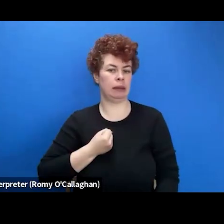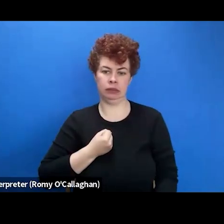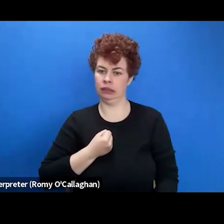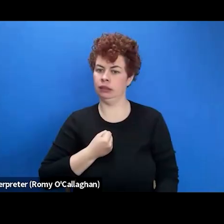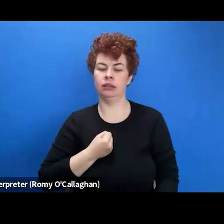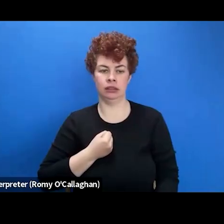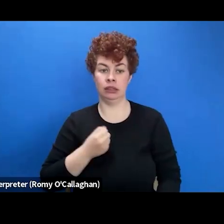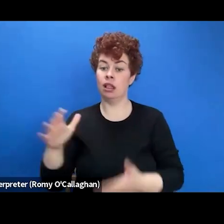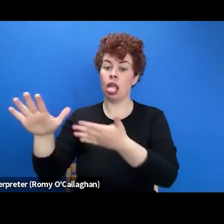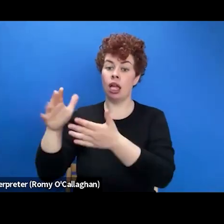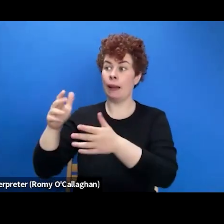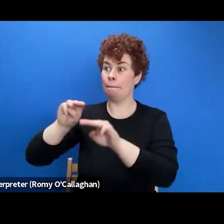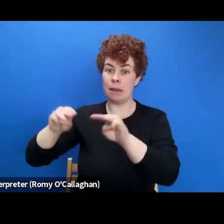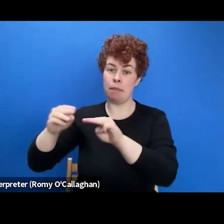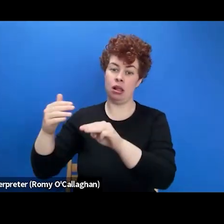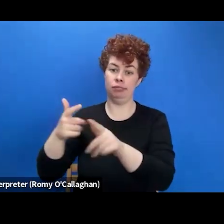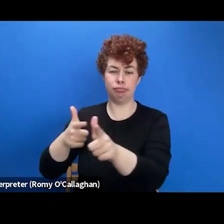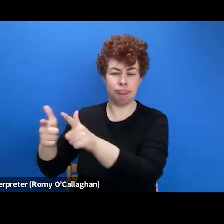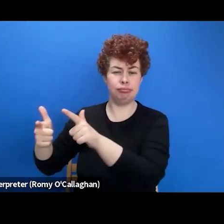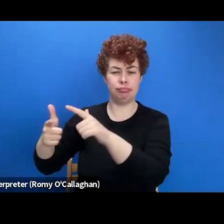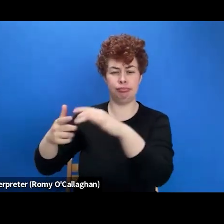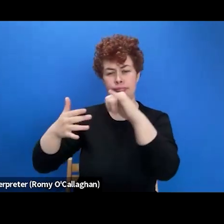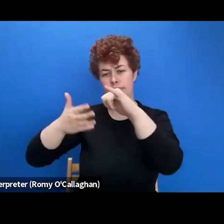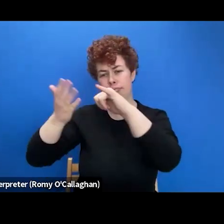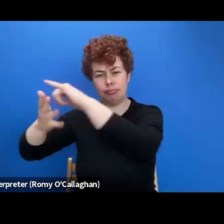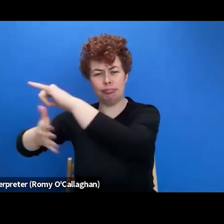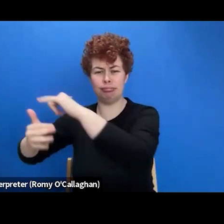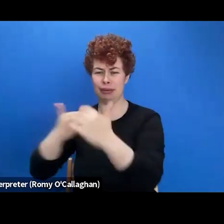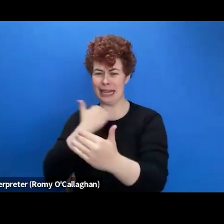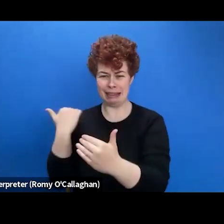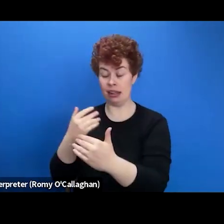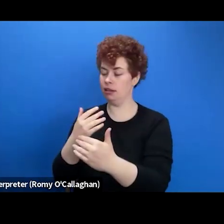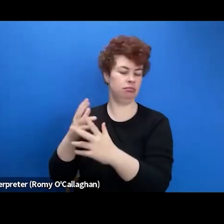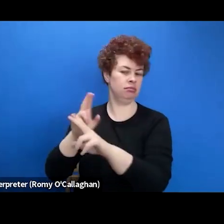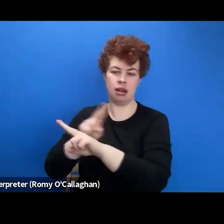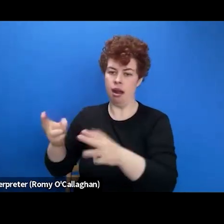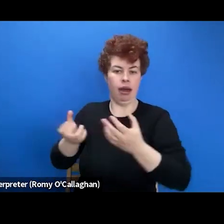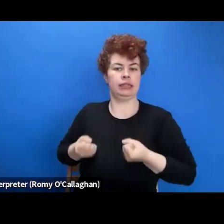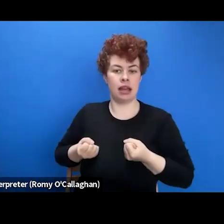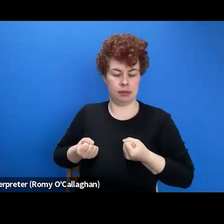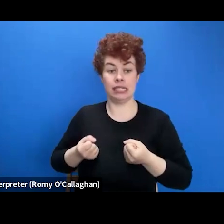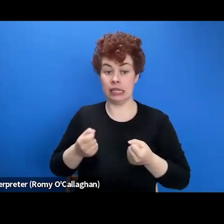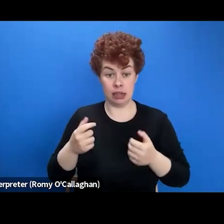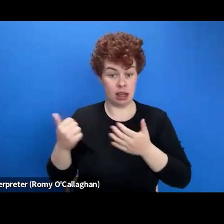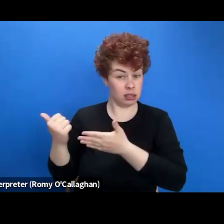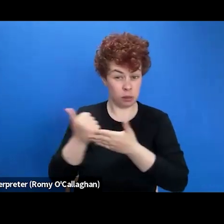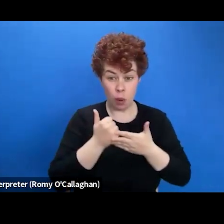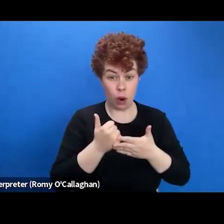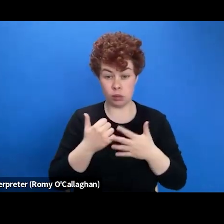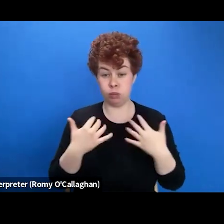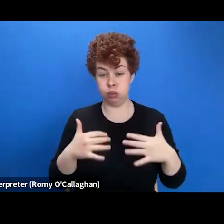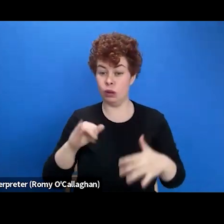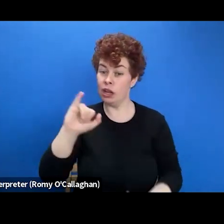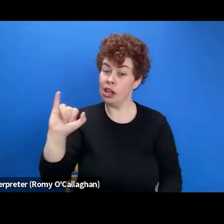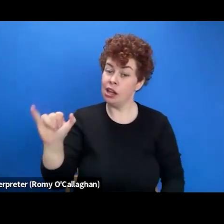And the flowering of solidarity since then has just been extraordinary. Maybe, John, would you take a minute to mention